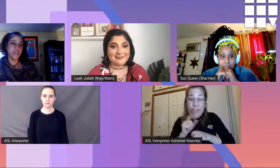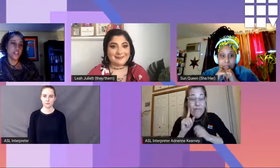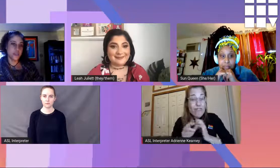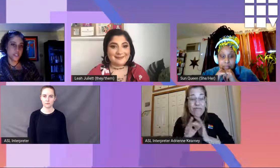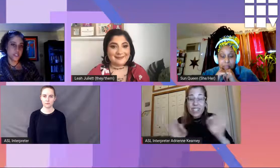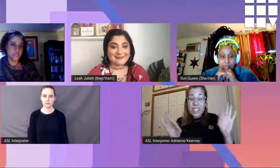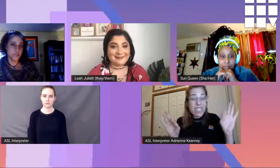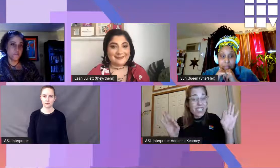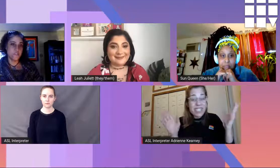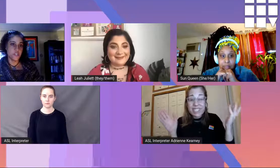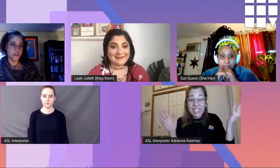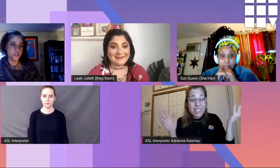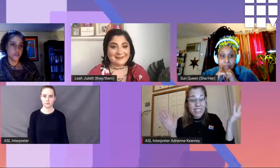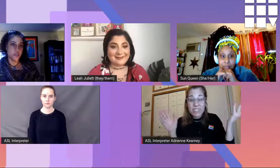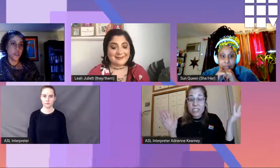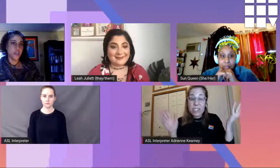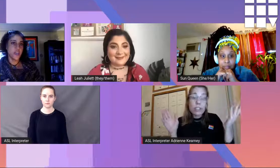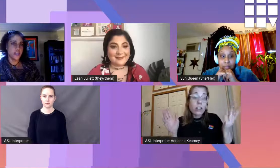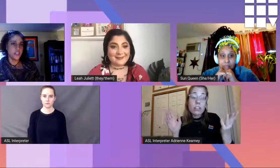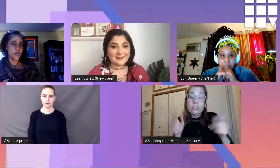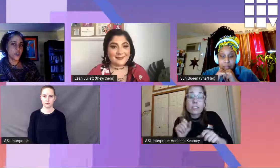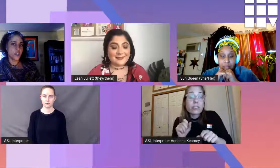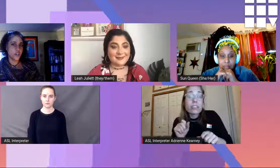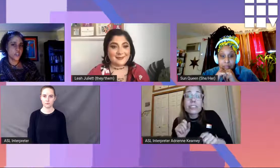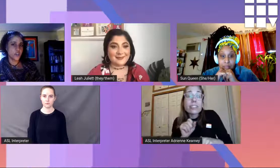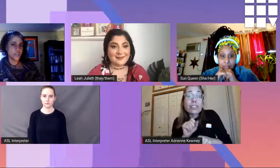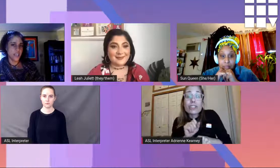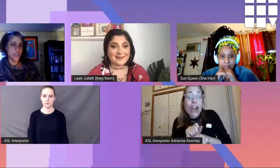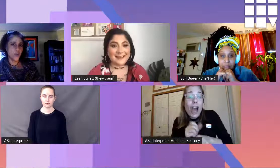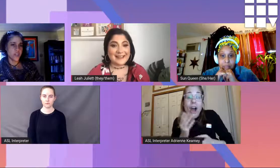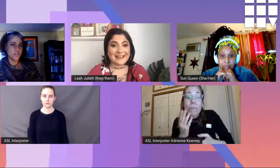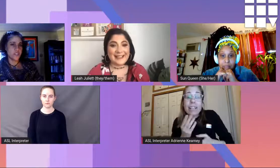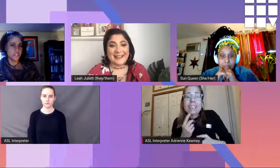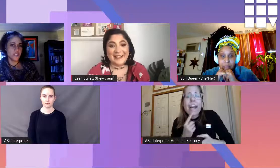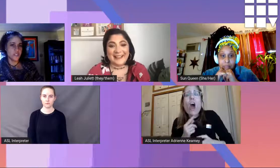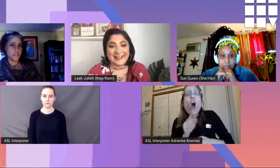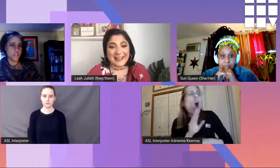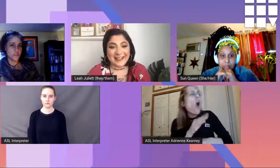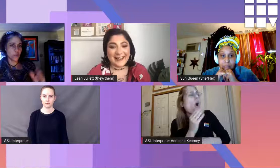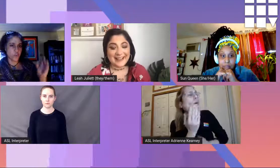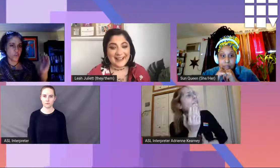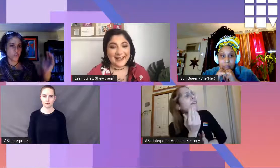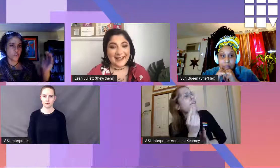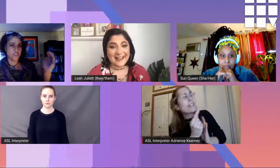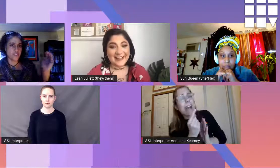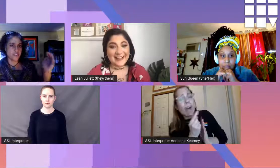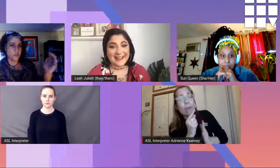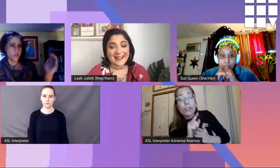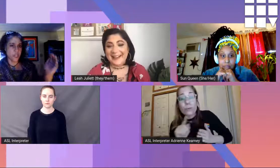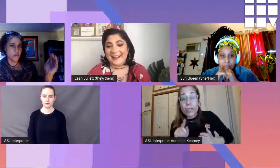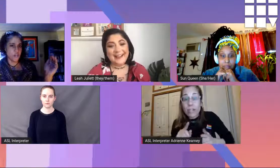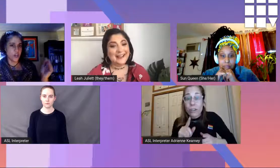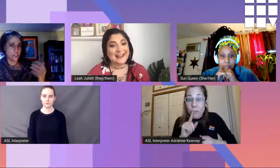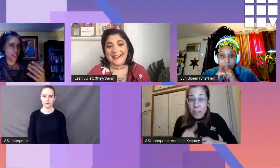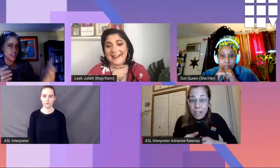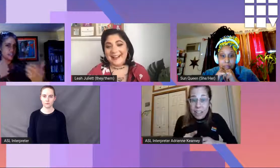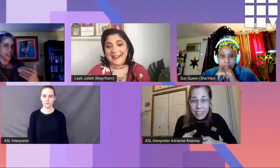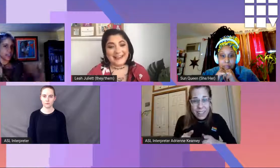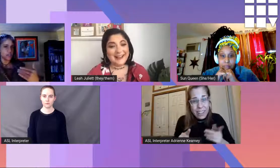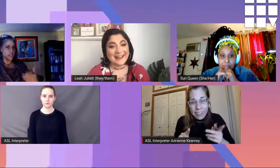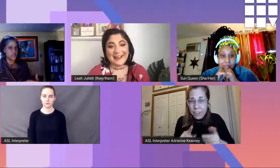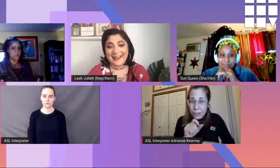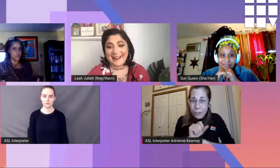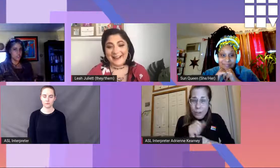job. The job says that they're doing 15 hours a week. As an organizer, has anyone ever stayed inside of the parameters of what they say they're paying you for? Is